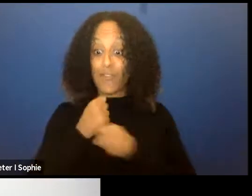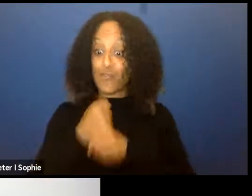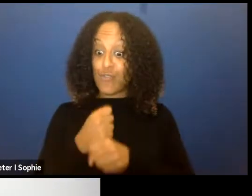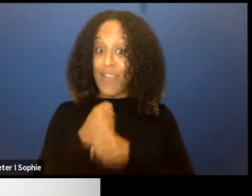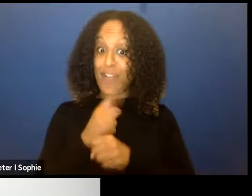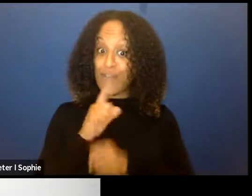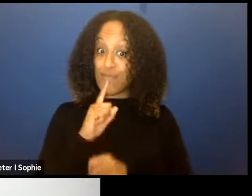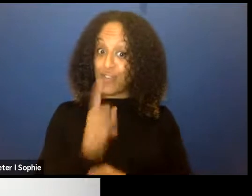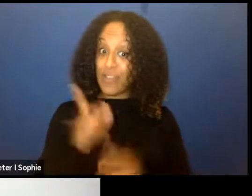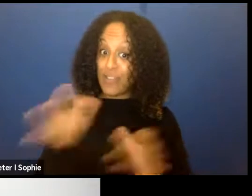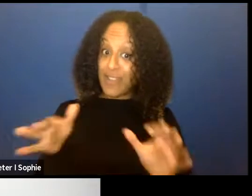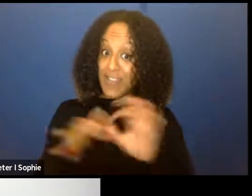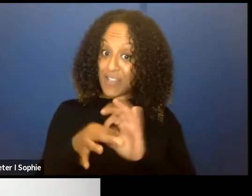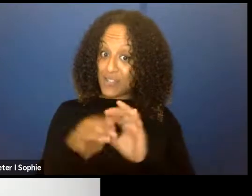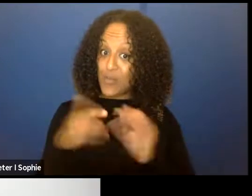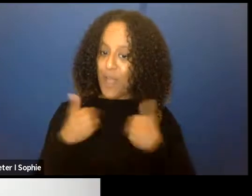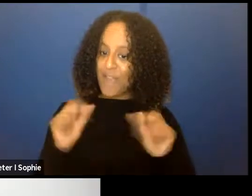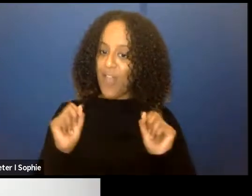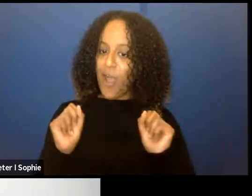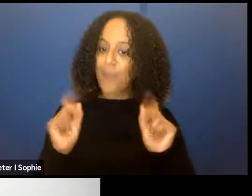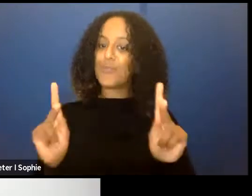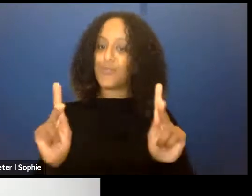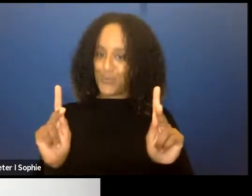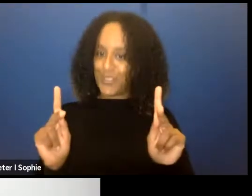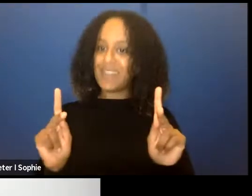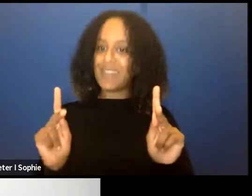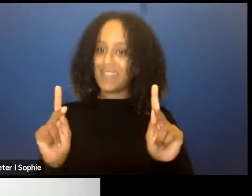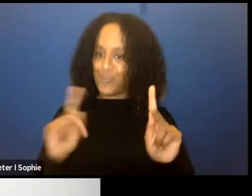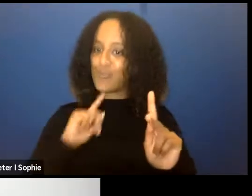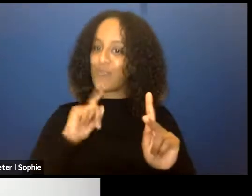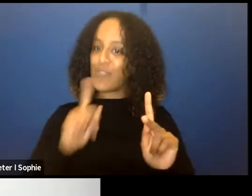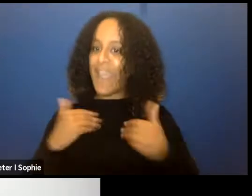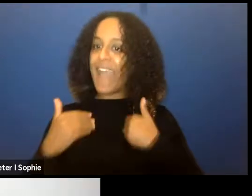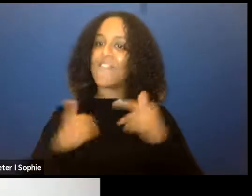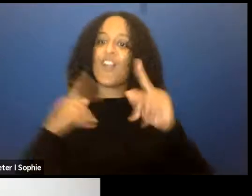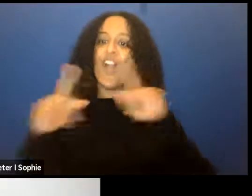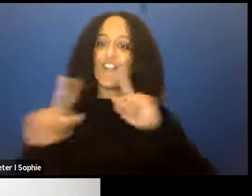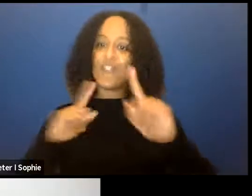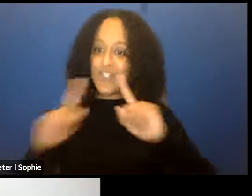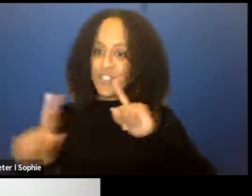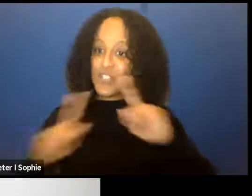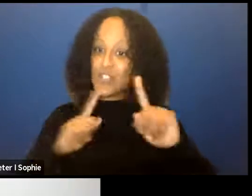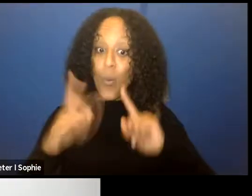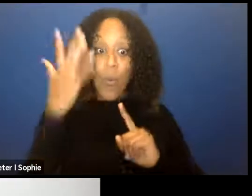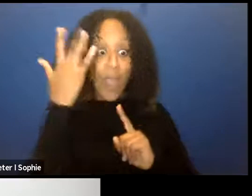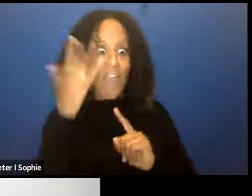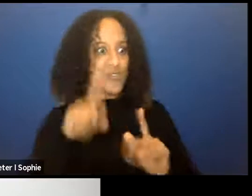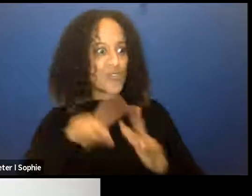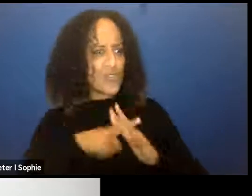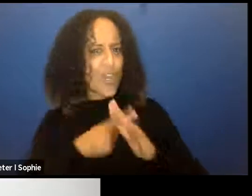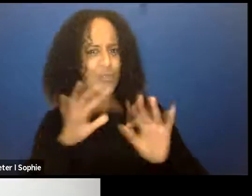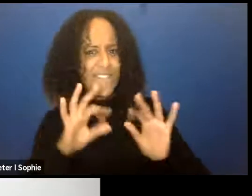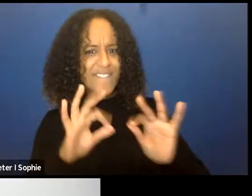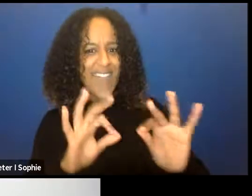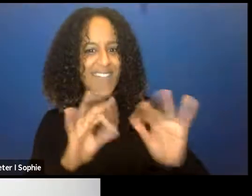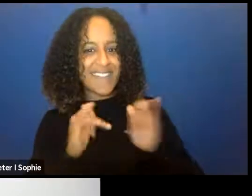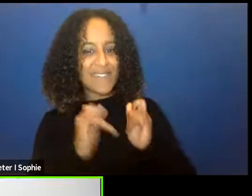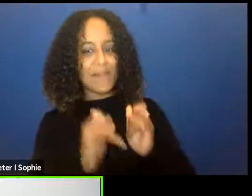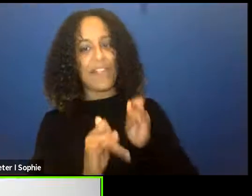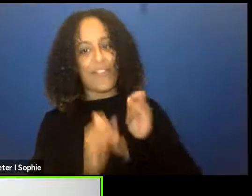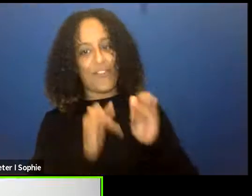real connections, you have the opportunity to have conversations, because you'll start to find